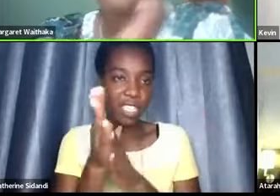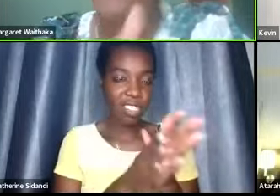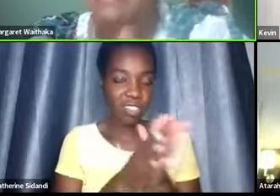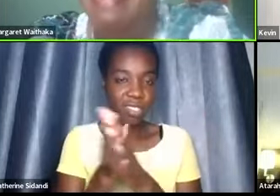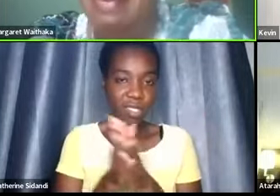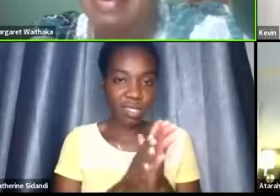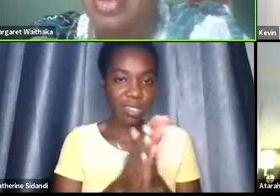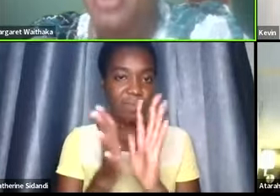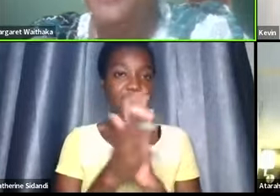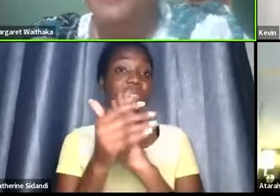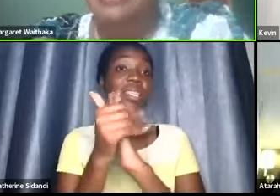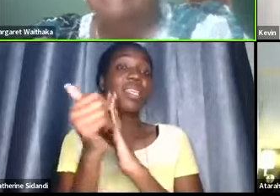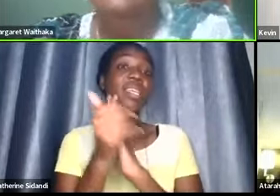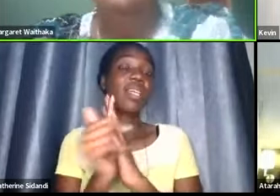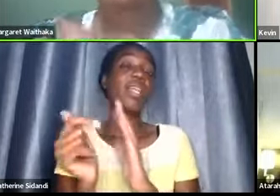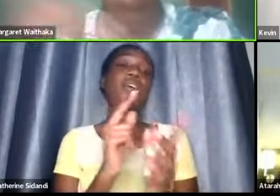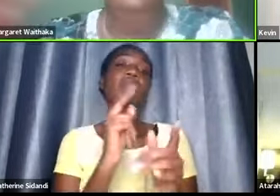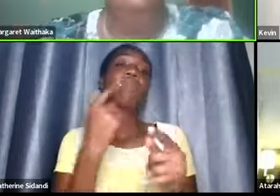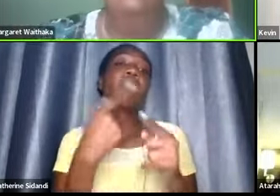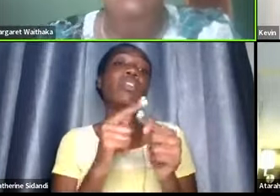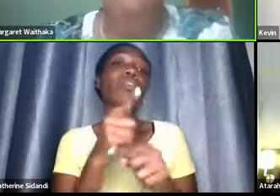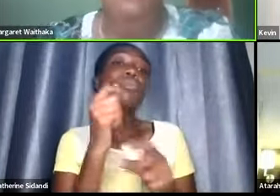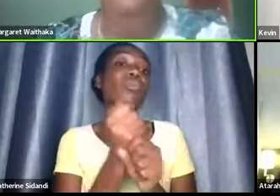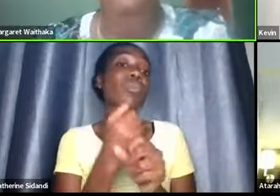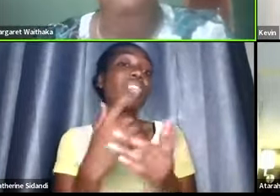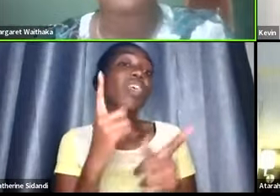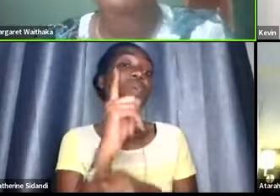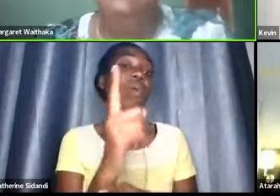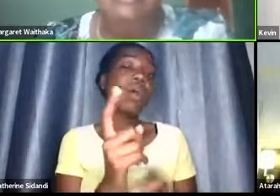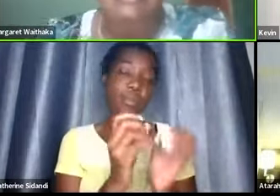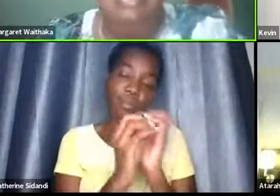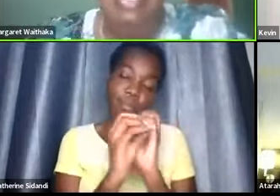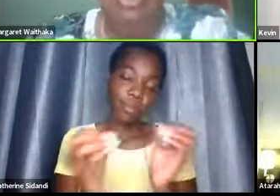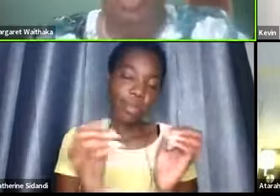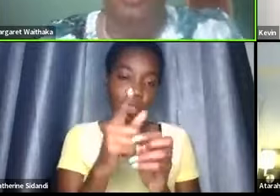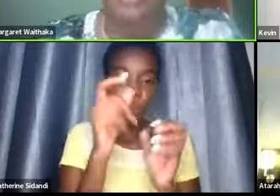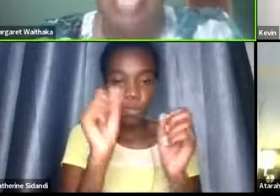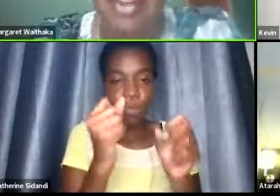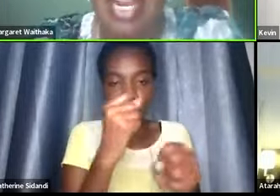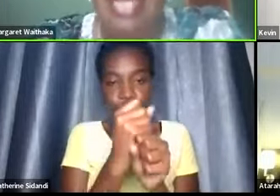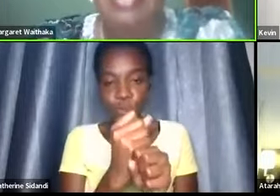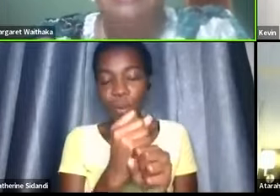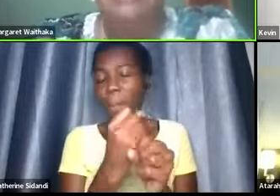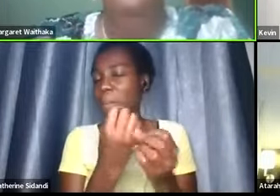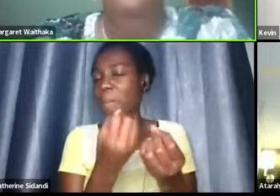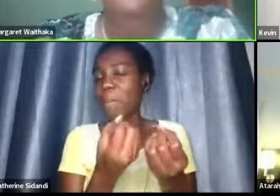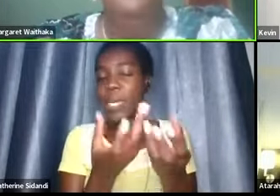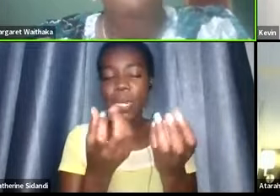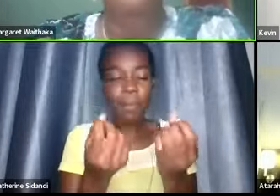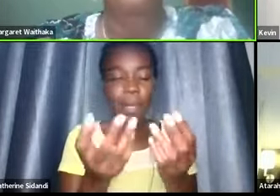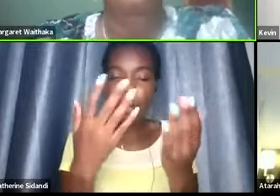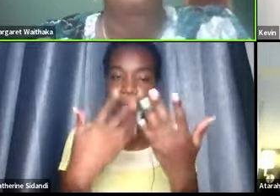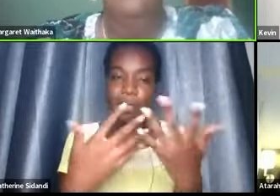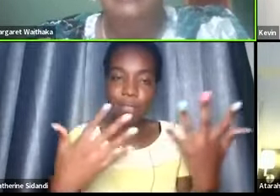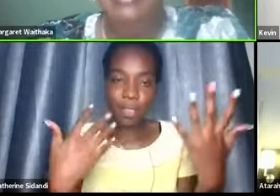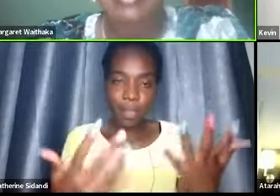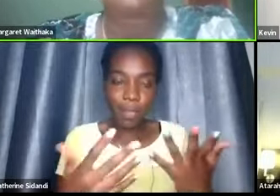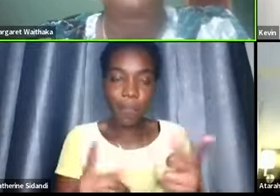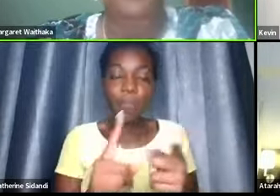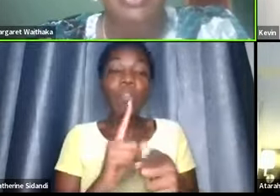cannot do one thing. You can actually do a number of things, but aligned to your area. So if you